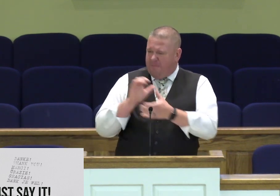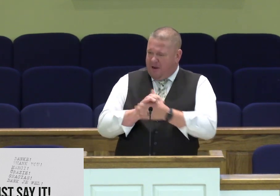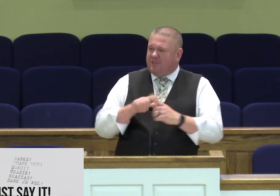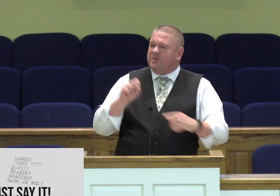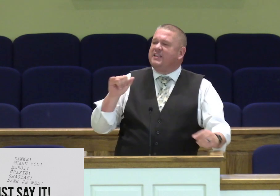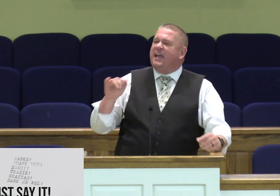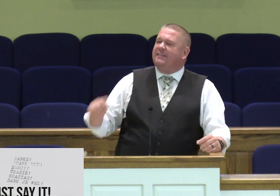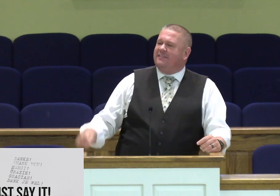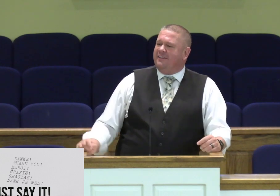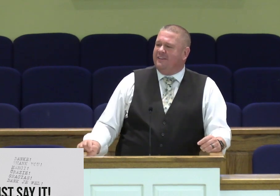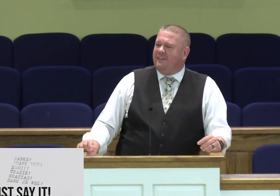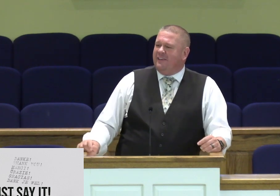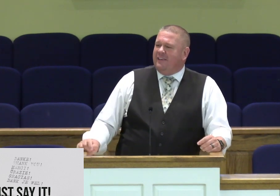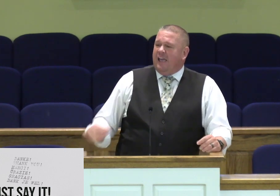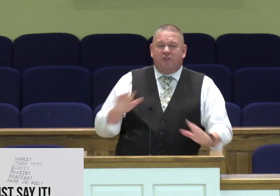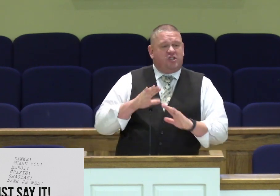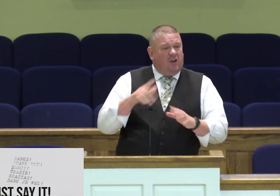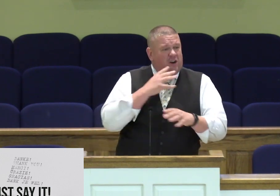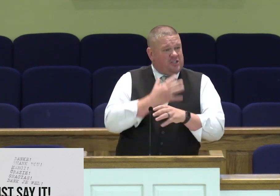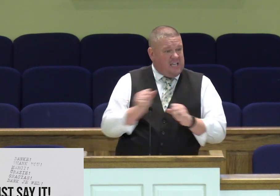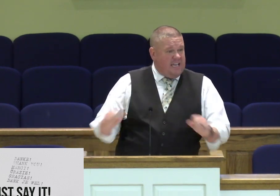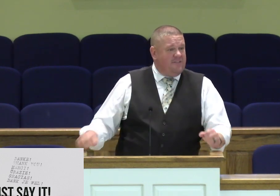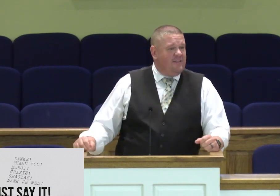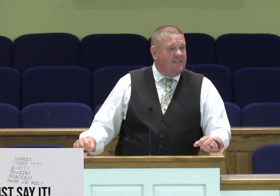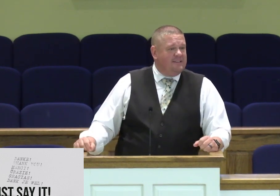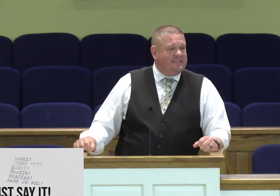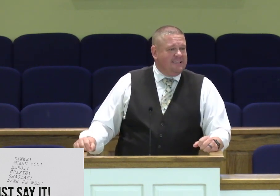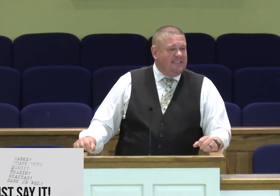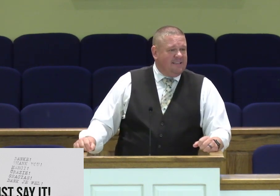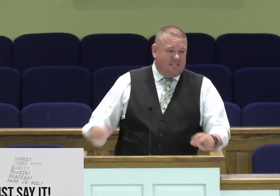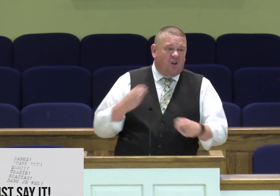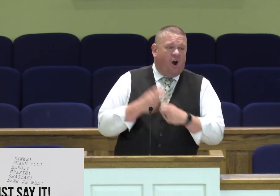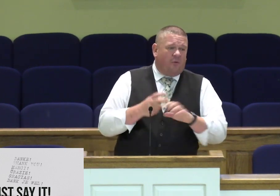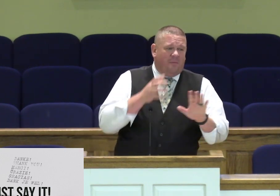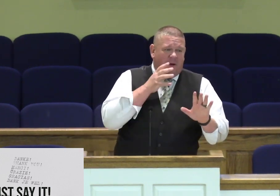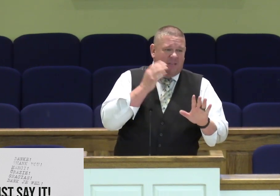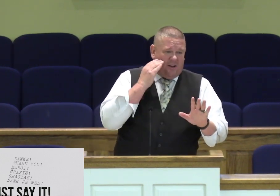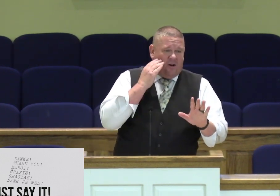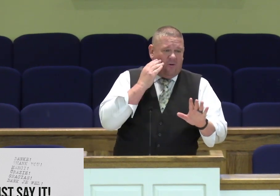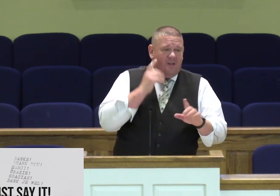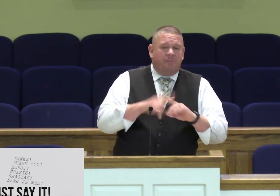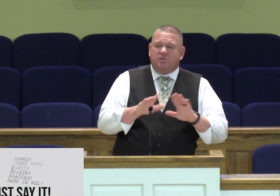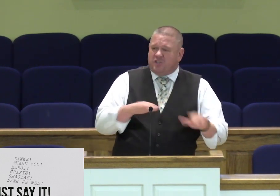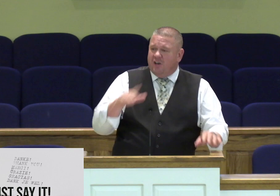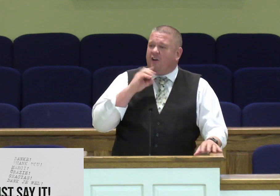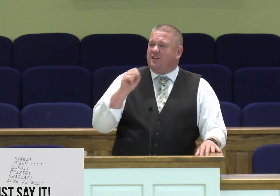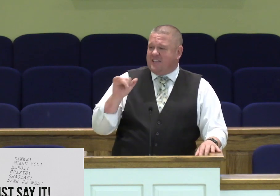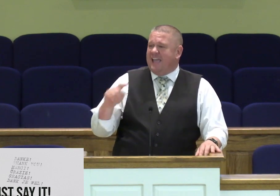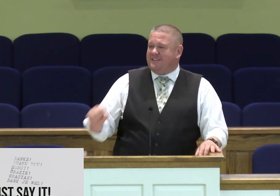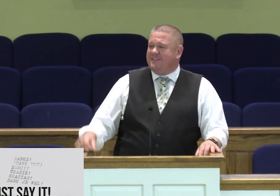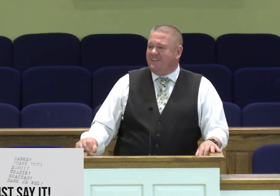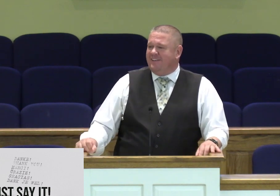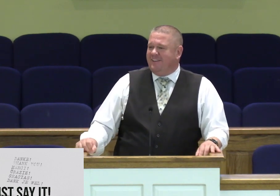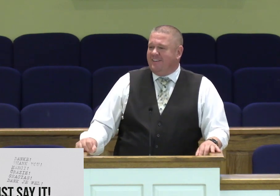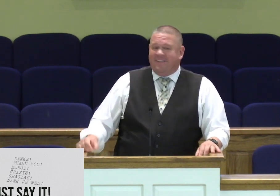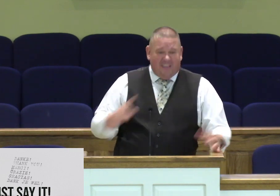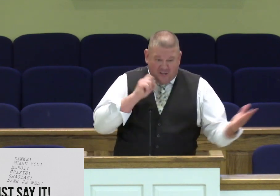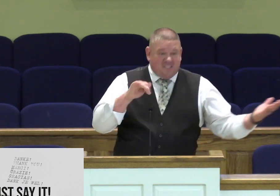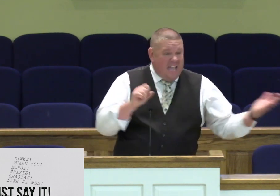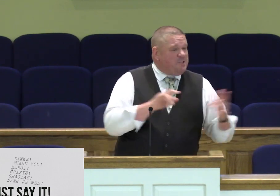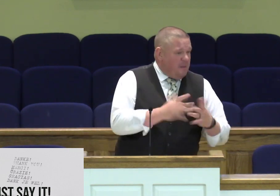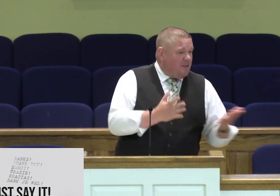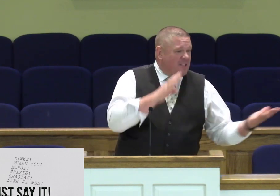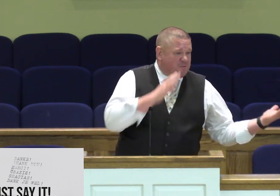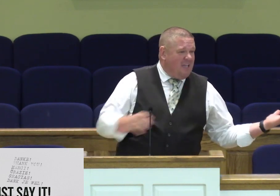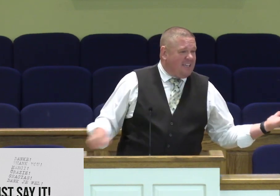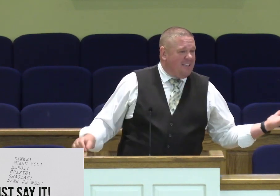person, you're married to a saint. If your children are saved, this is a hard one, moms, I know. But your children are saints. They are